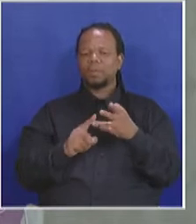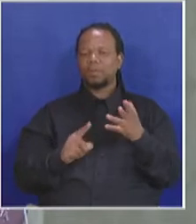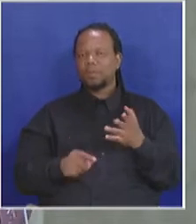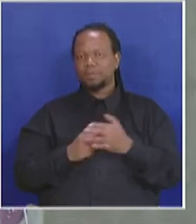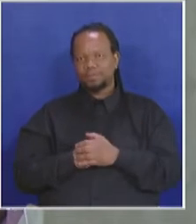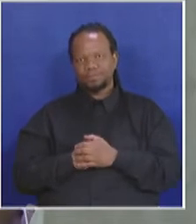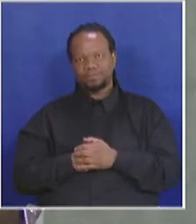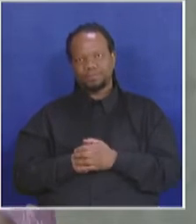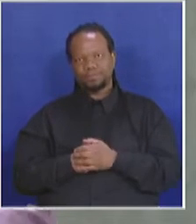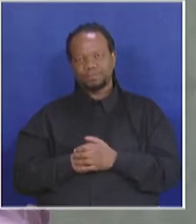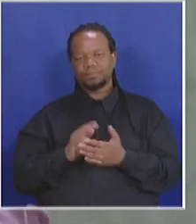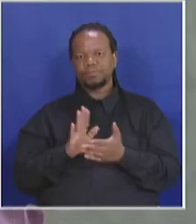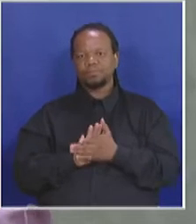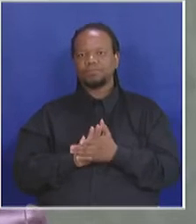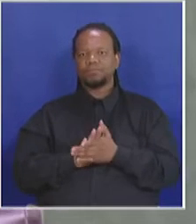The dairy project